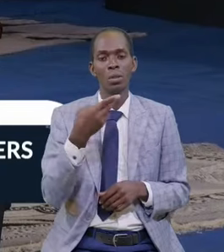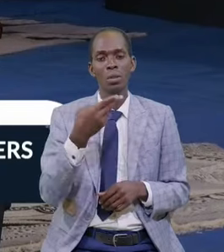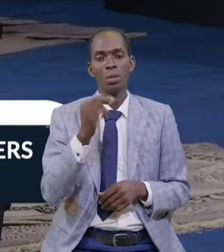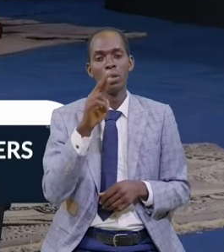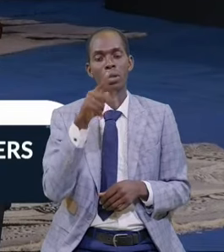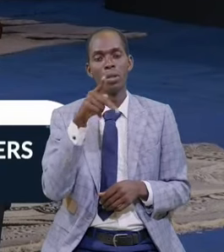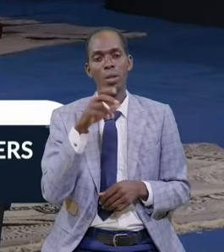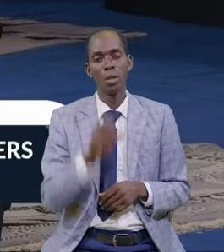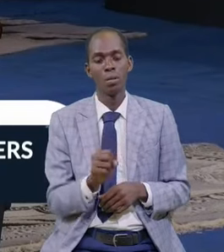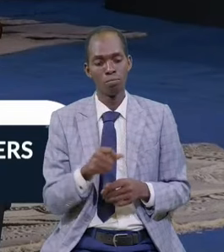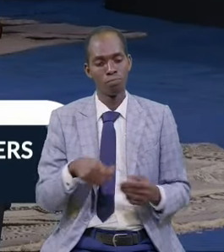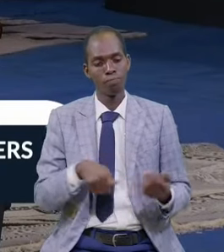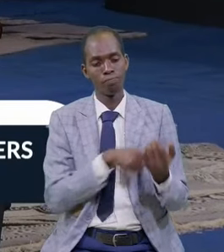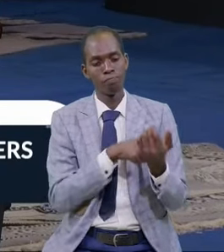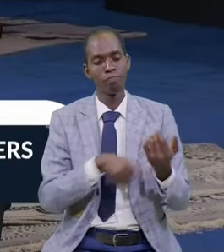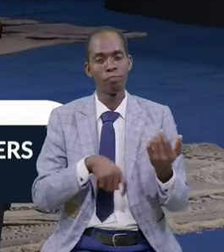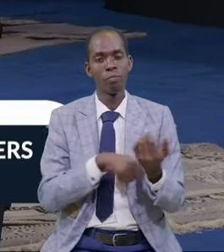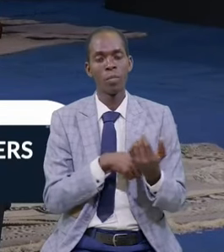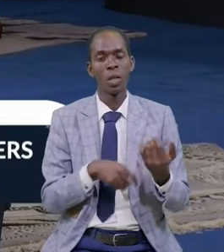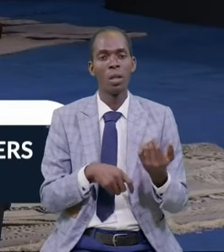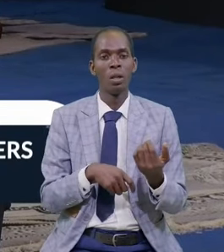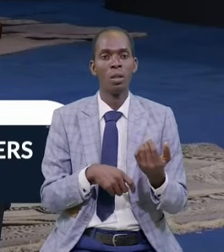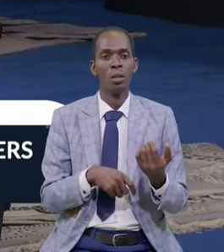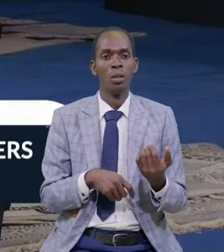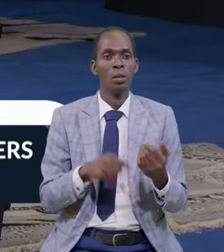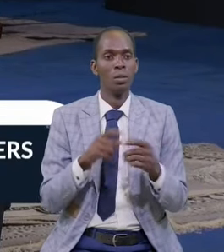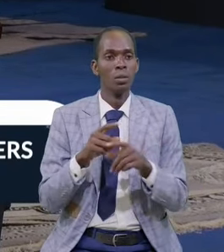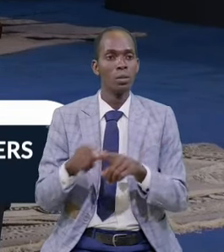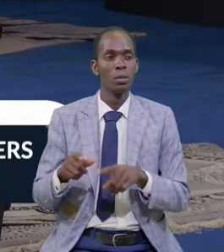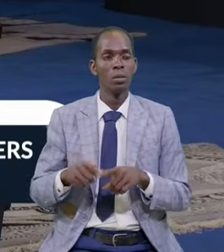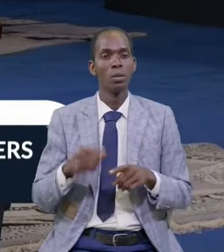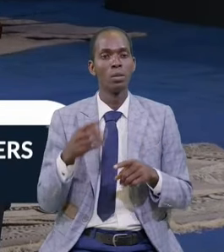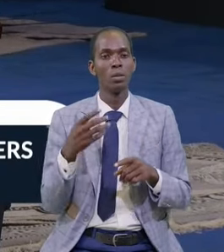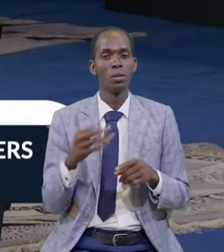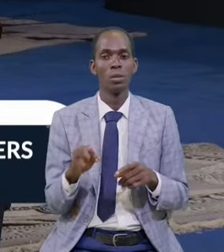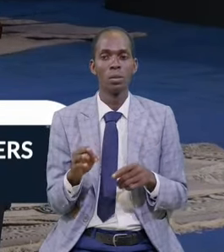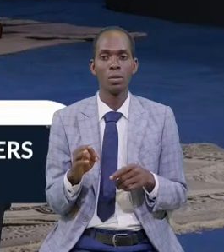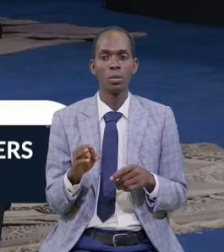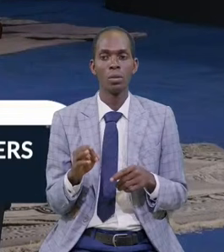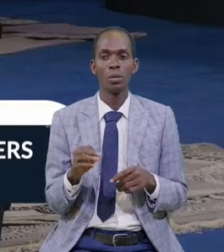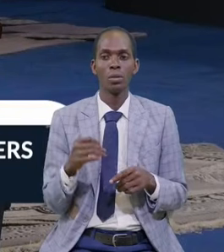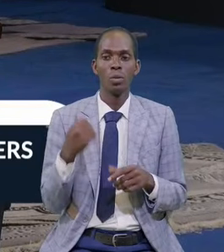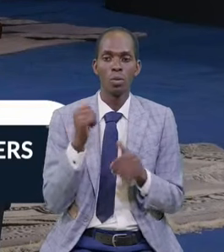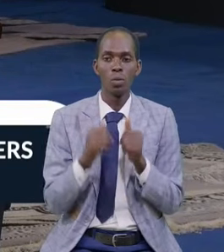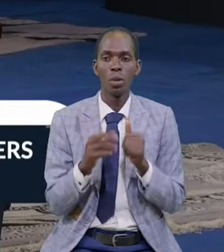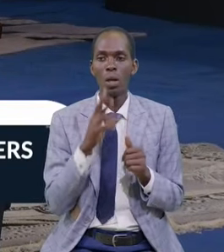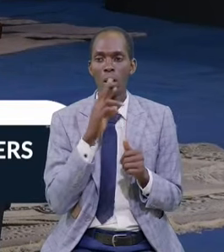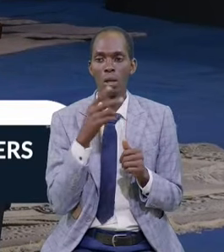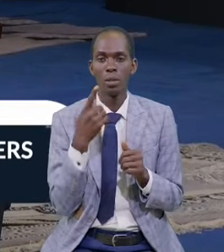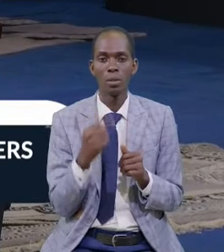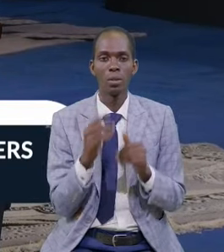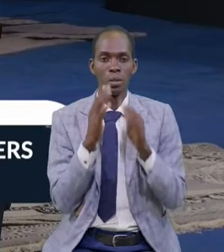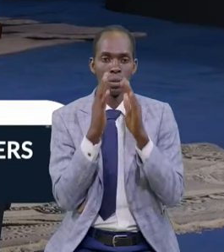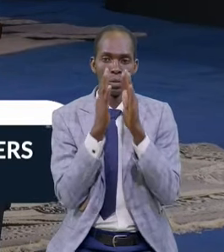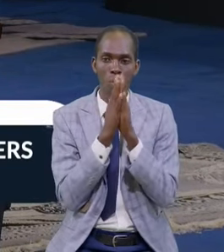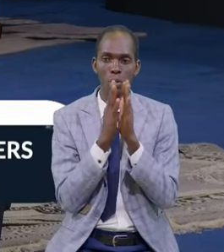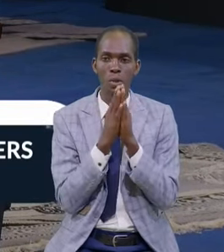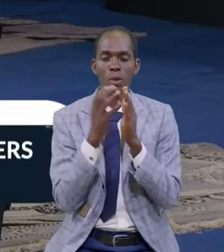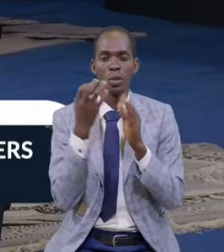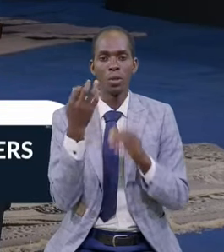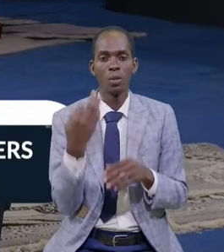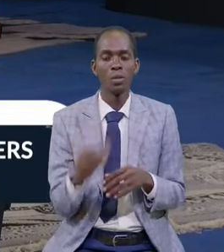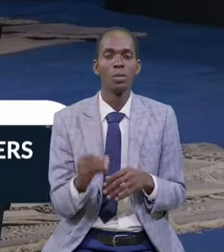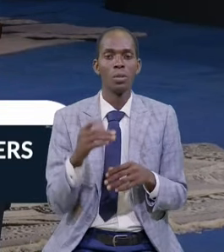golden veils full of the odors which are the prayers of the